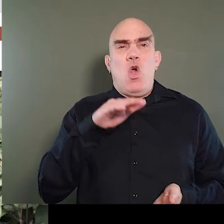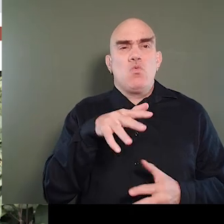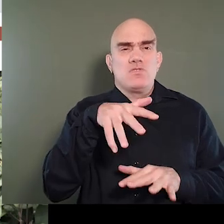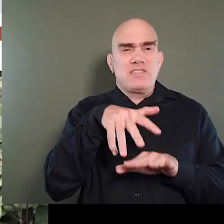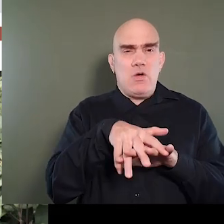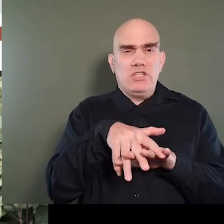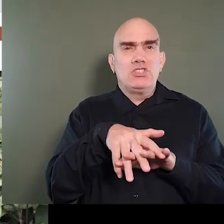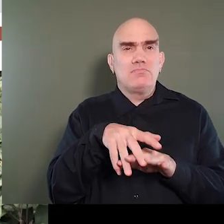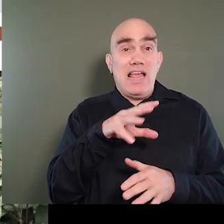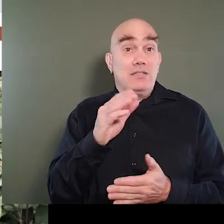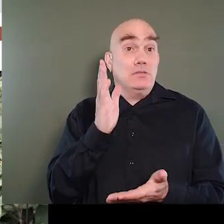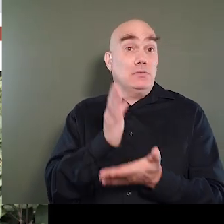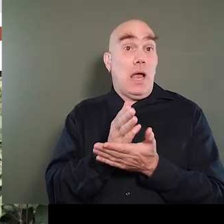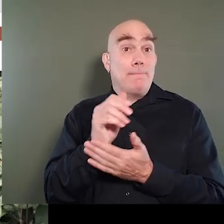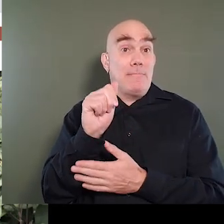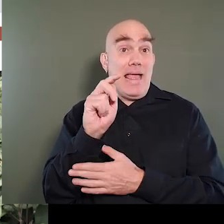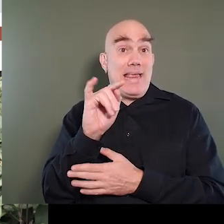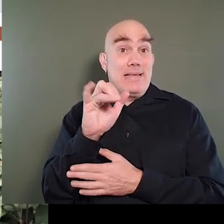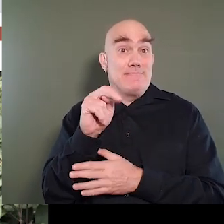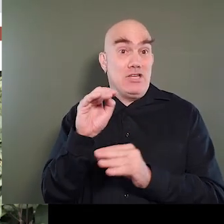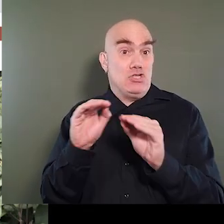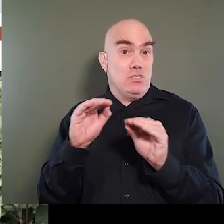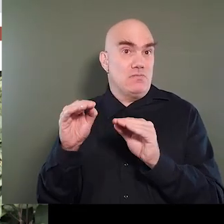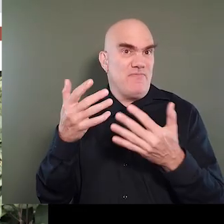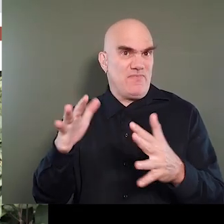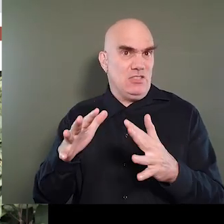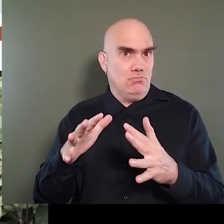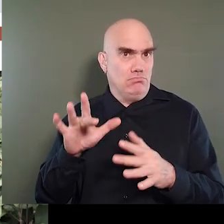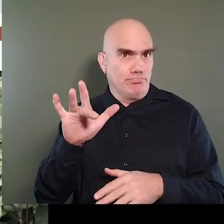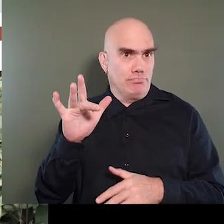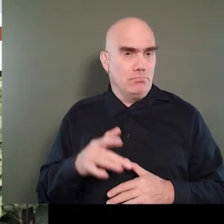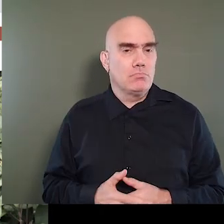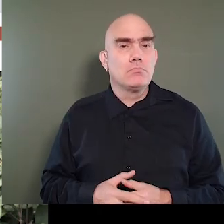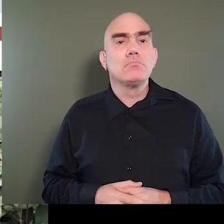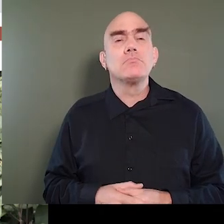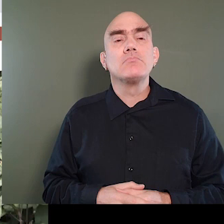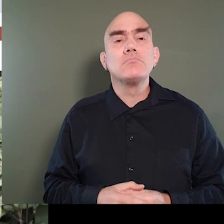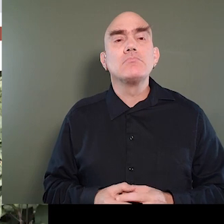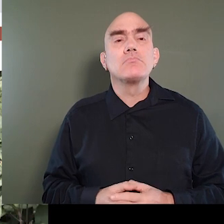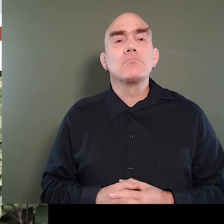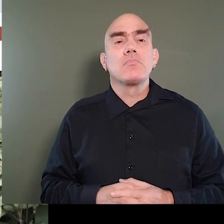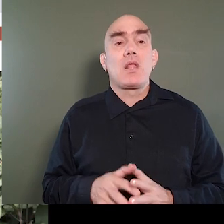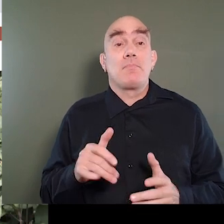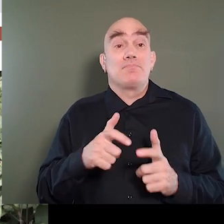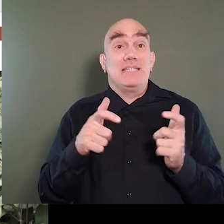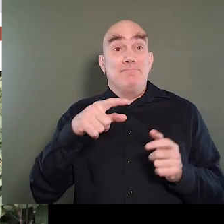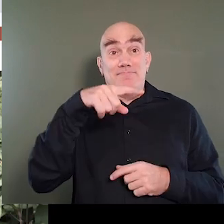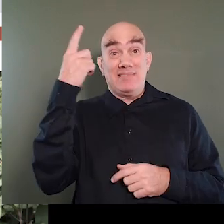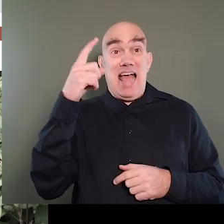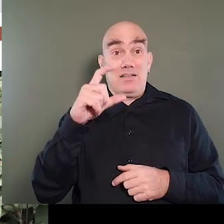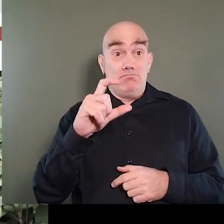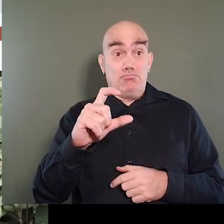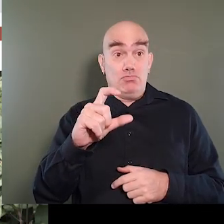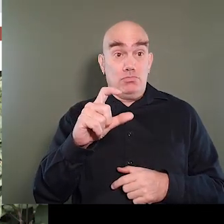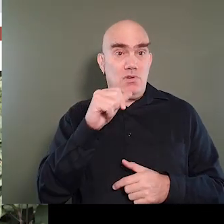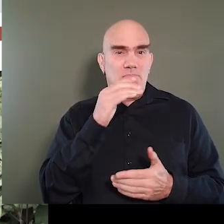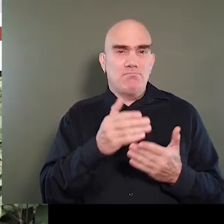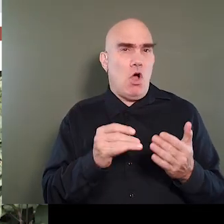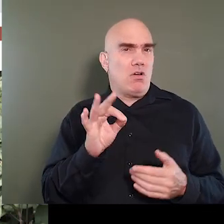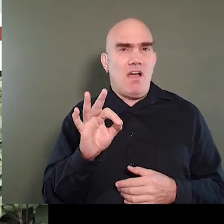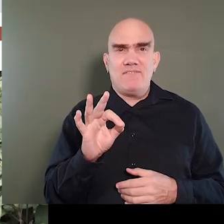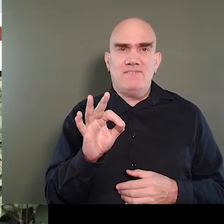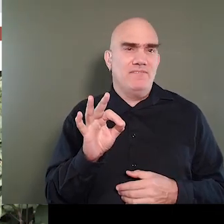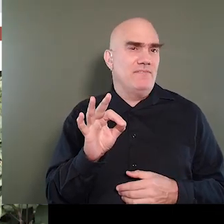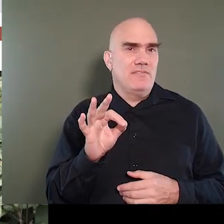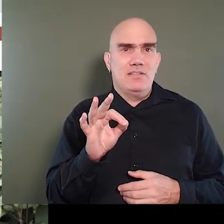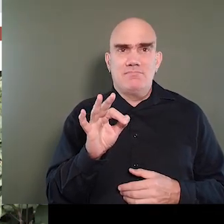been activated and stop animations has been activated. The big black cursor is not part of the seizure safe profile as